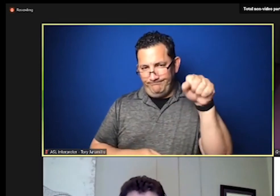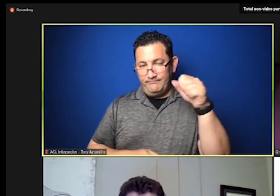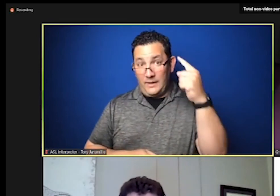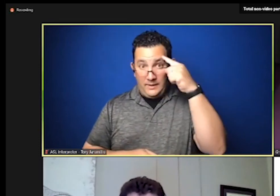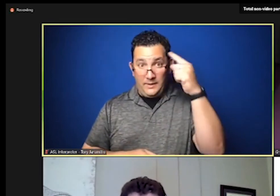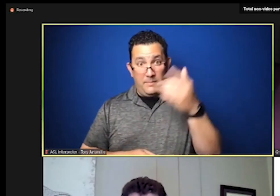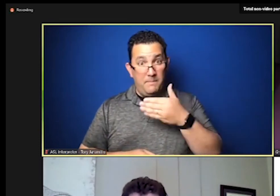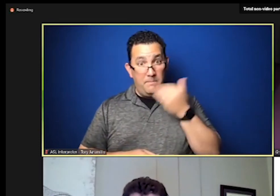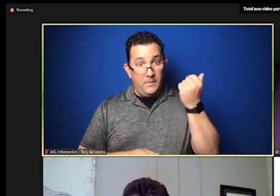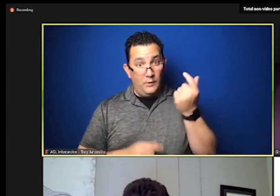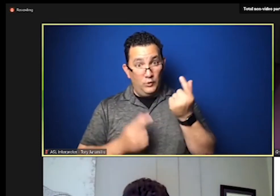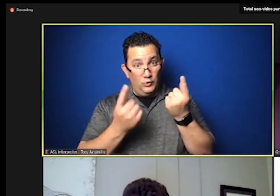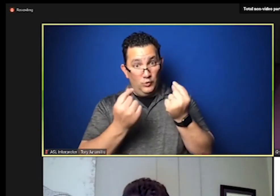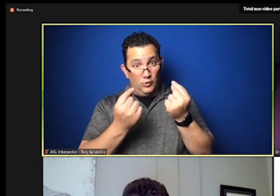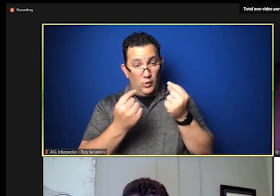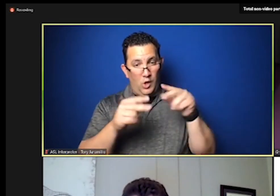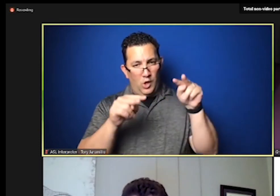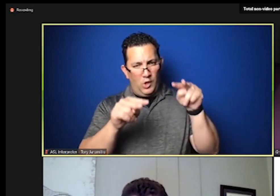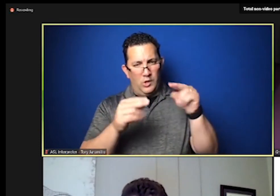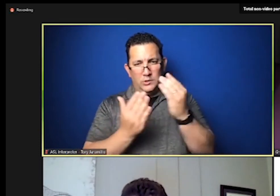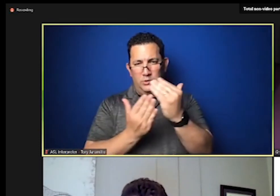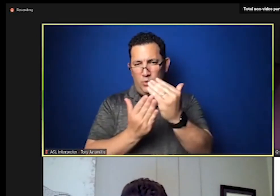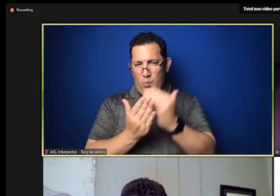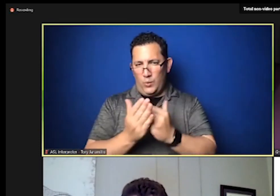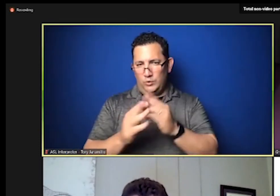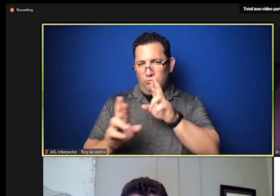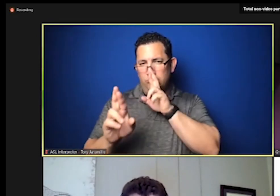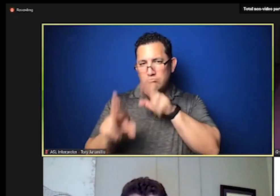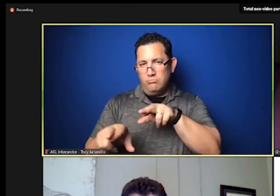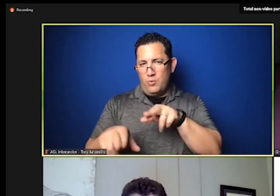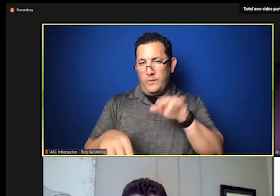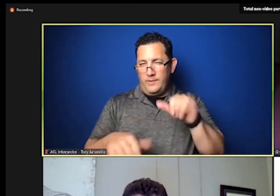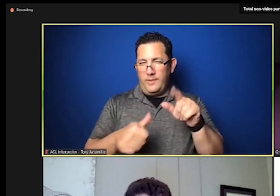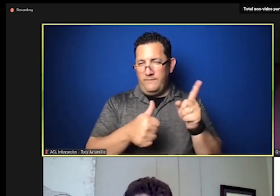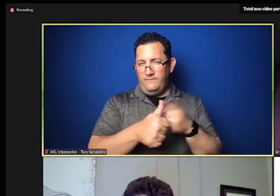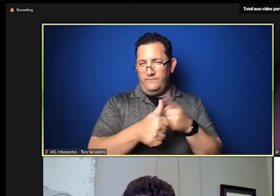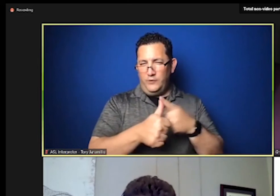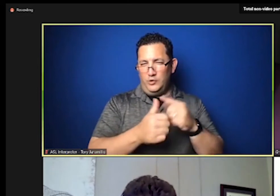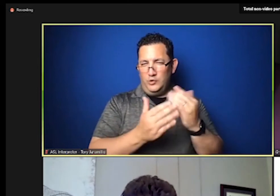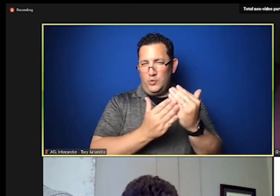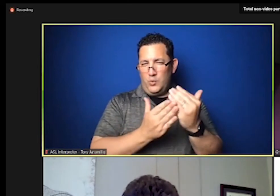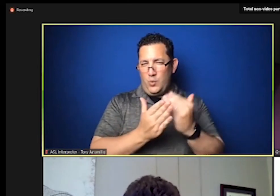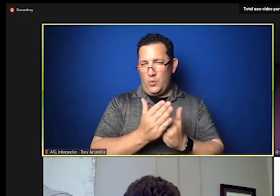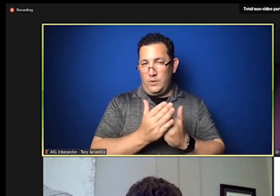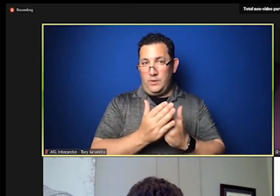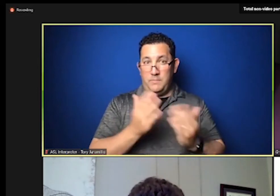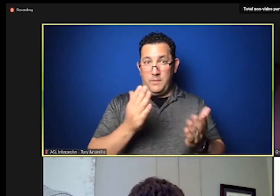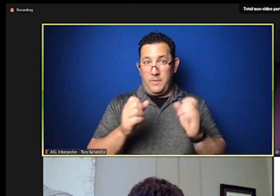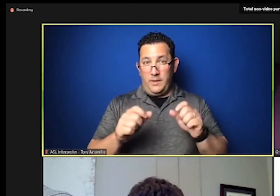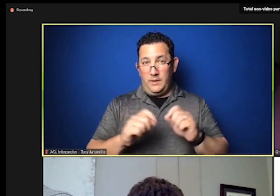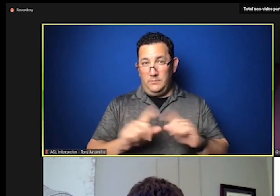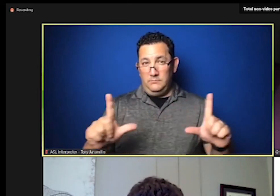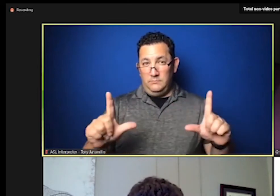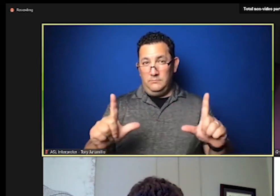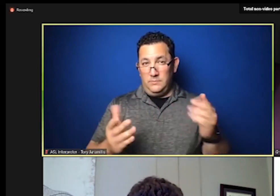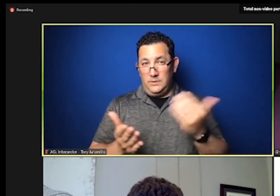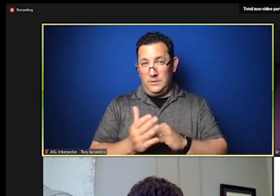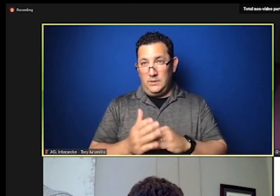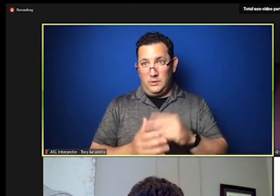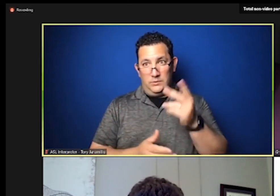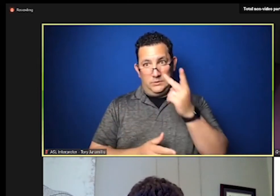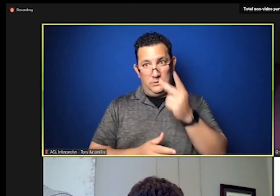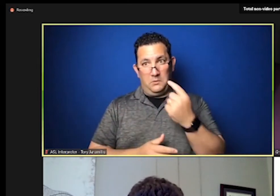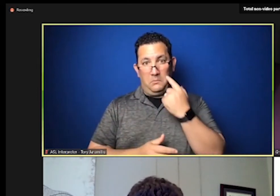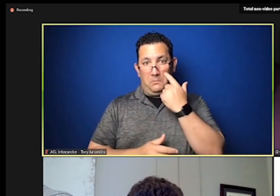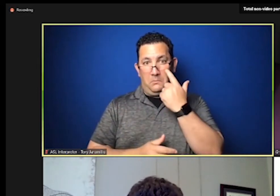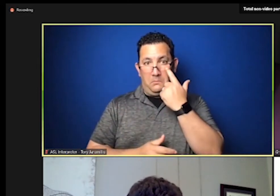do is to look at that course report, the first report that we reviewed. And let me see if I can get a screenshot of it to show you